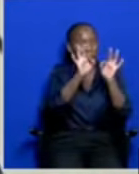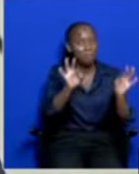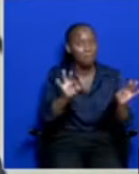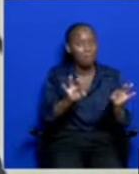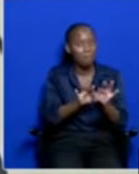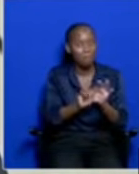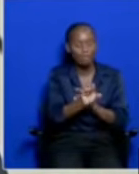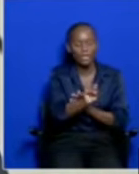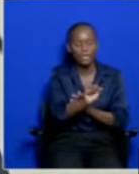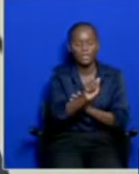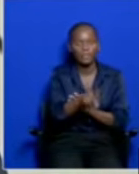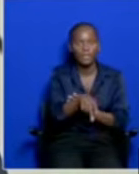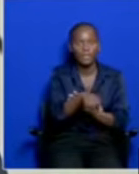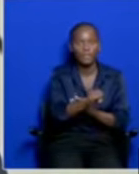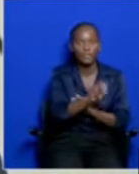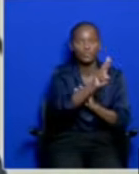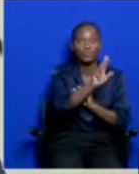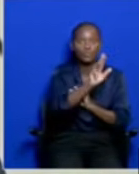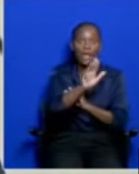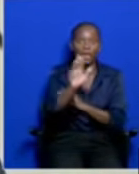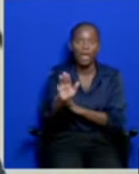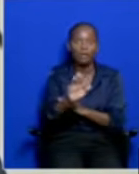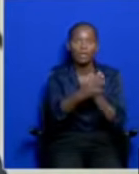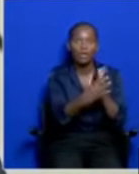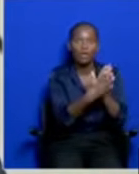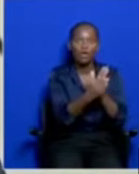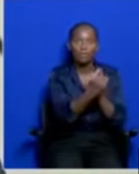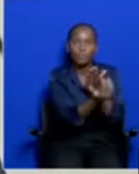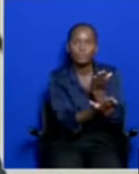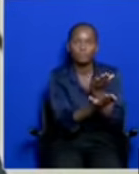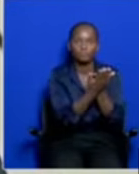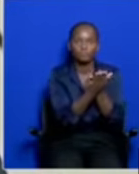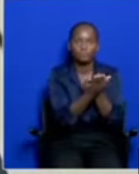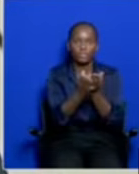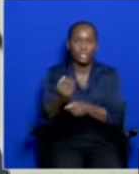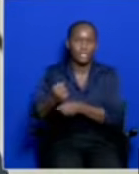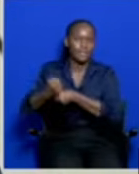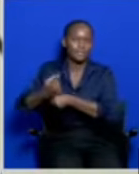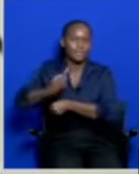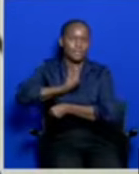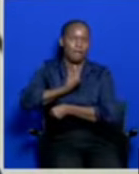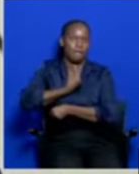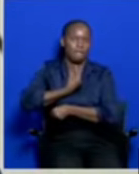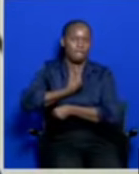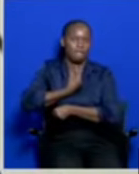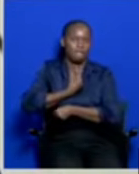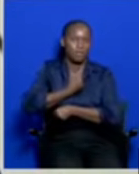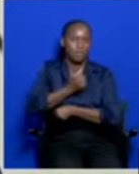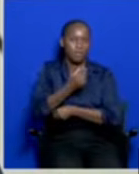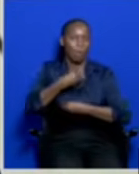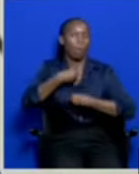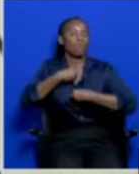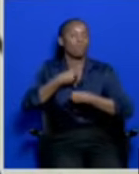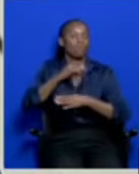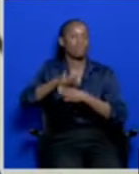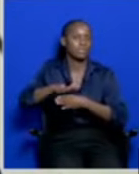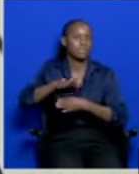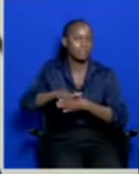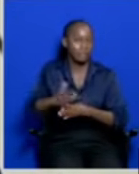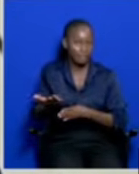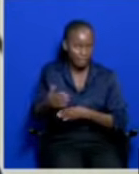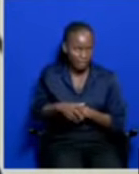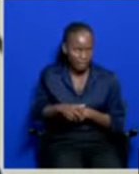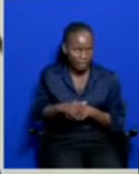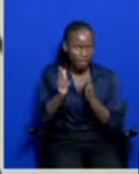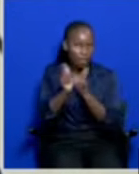own reason, which is not lawful. It's unlawful to